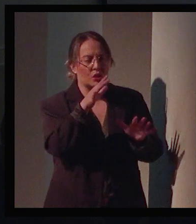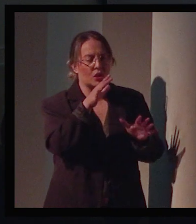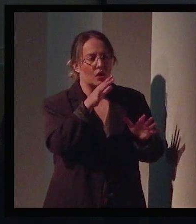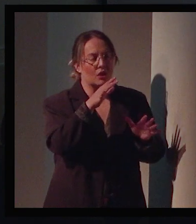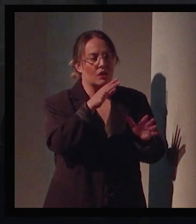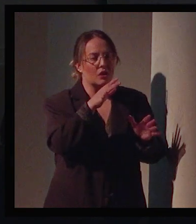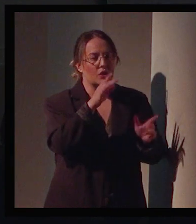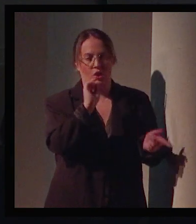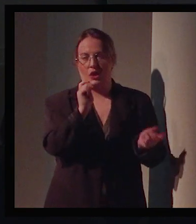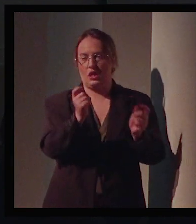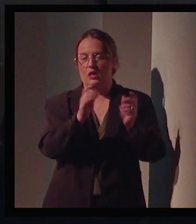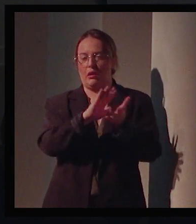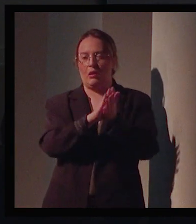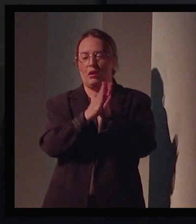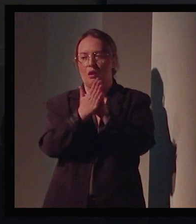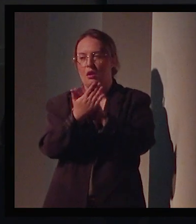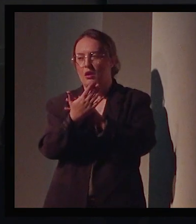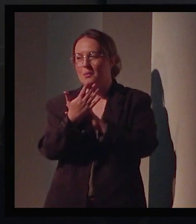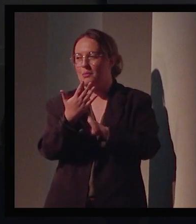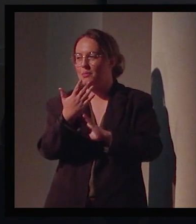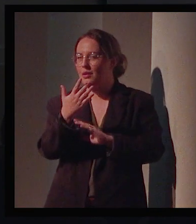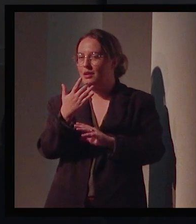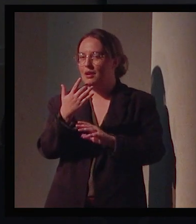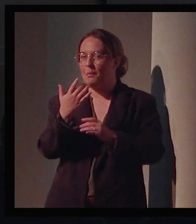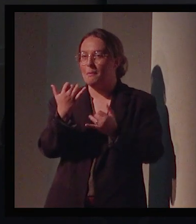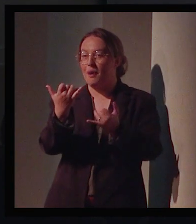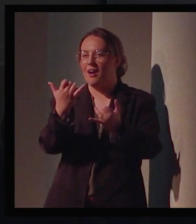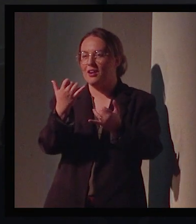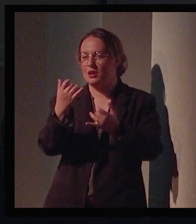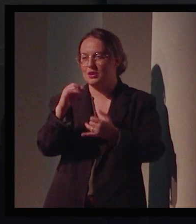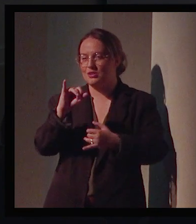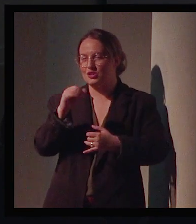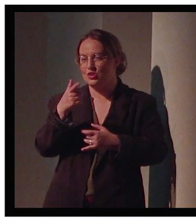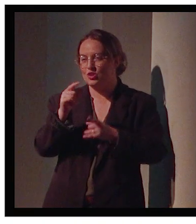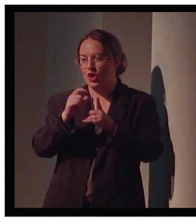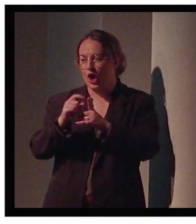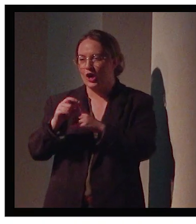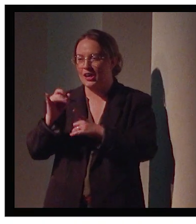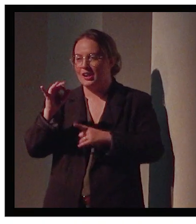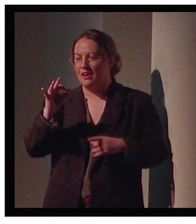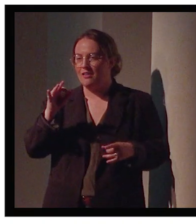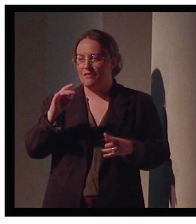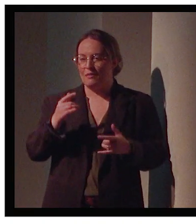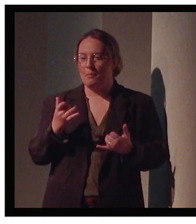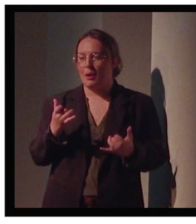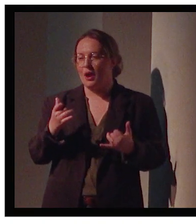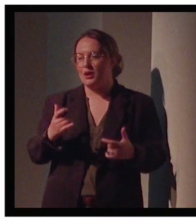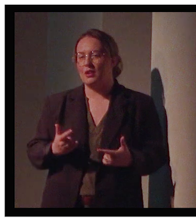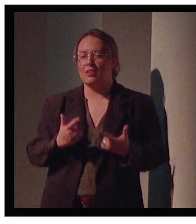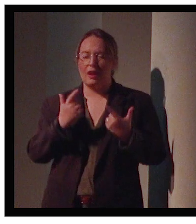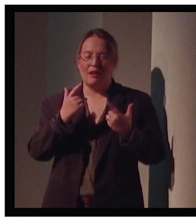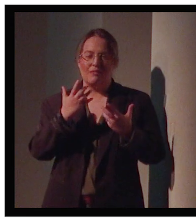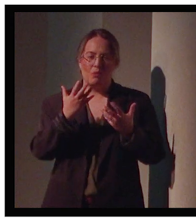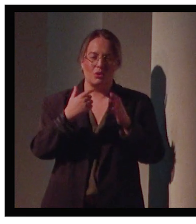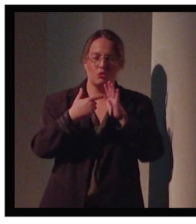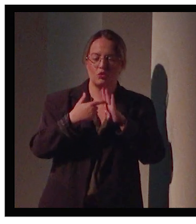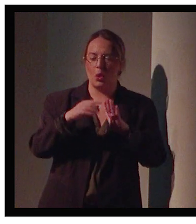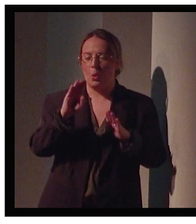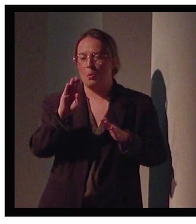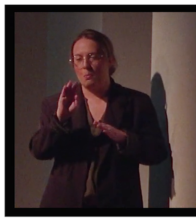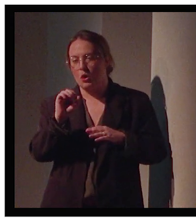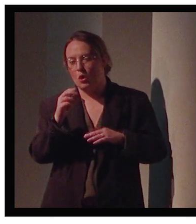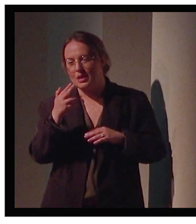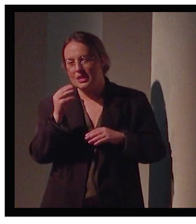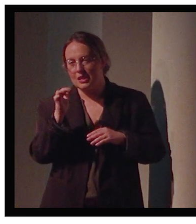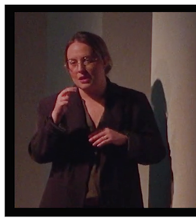life. He emphasized their modernity through the men's bohemian-style clothing and,